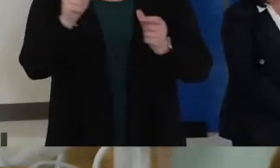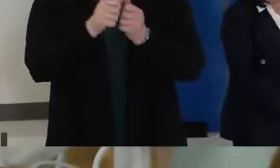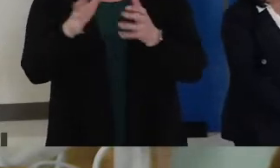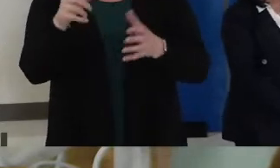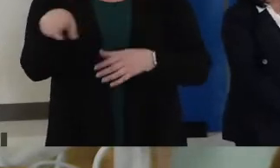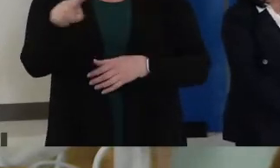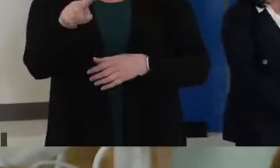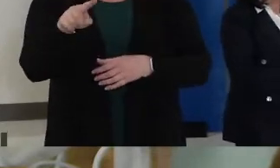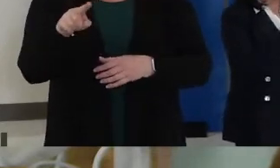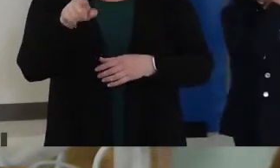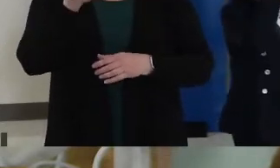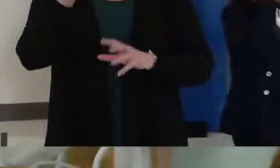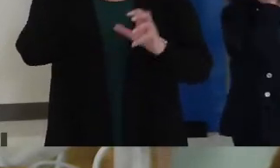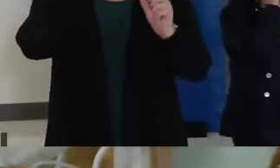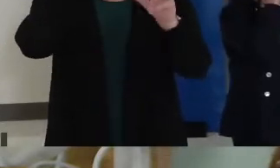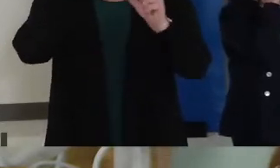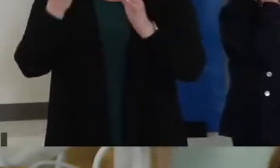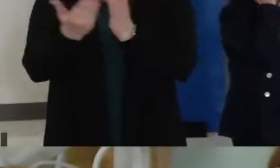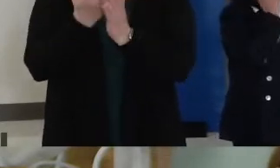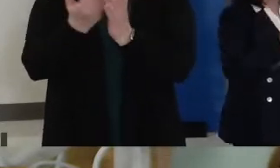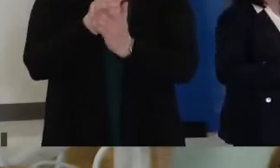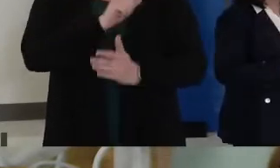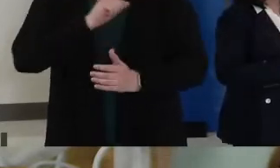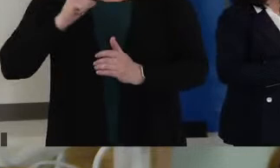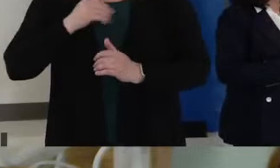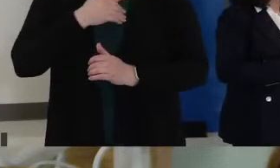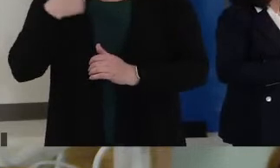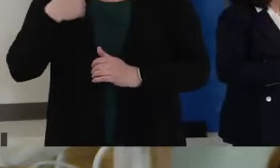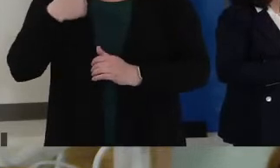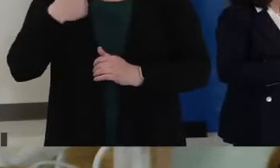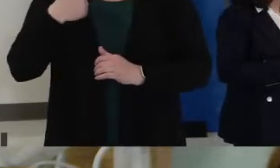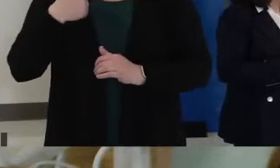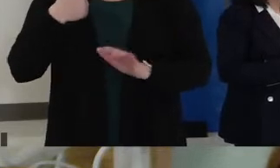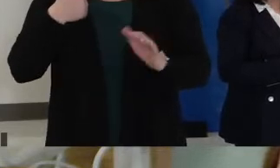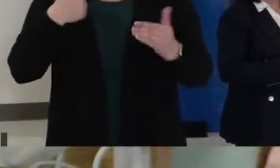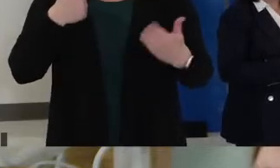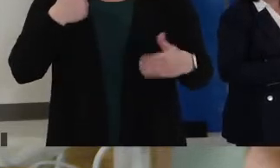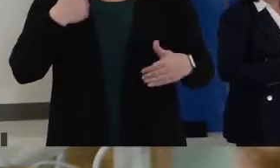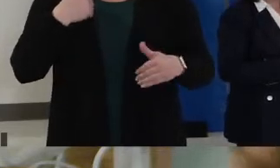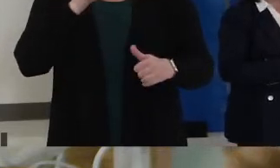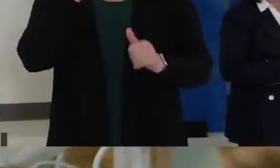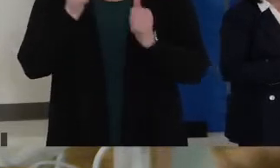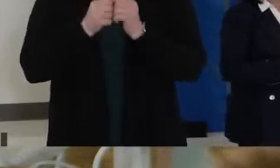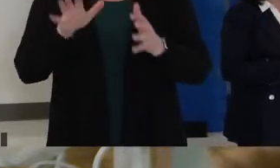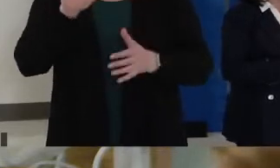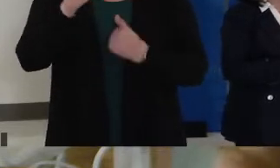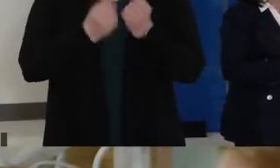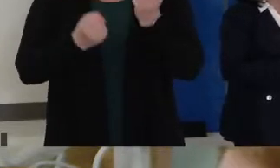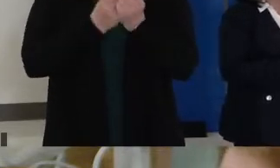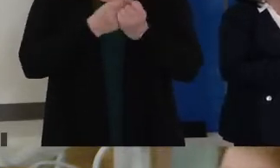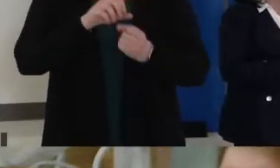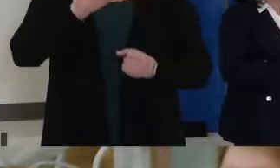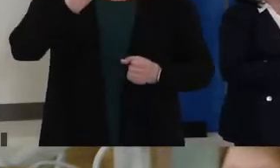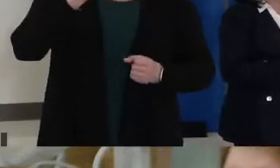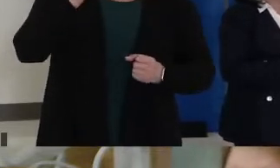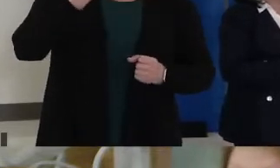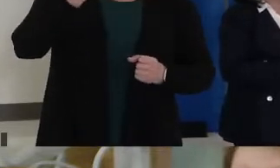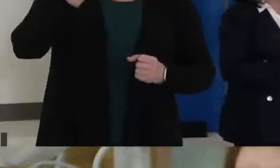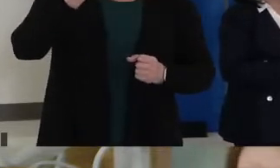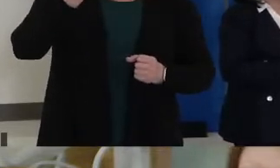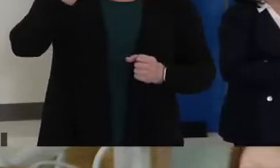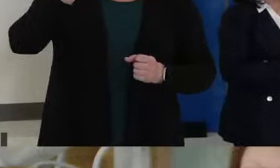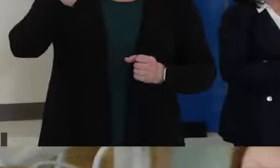To your remarkable new Assembly member, he's not even that new, my old friend, this will not happen without you. Supervisor, will not happen without you.